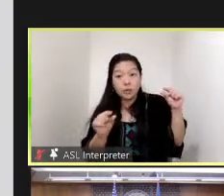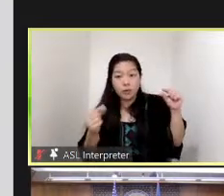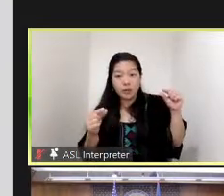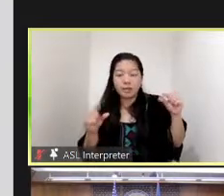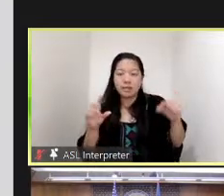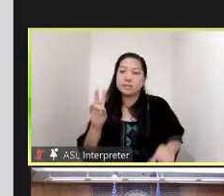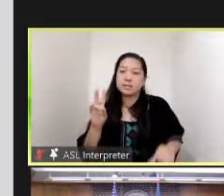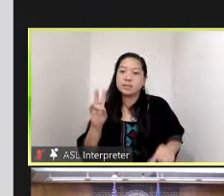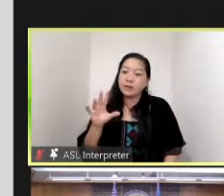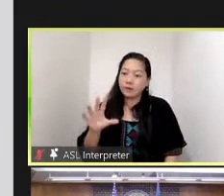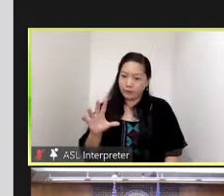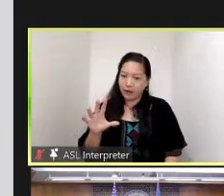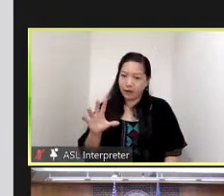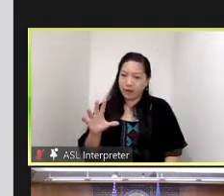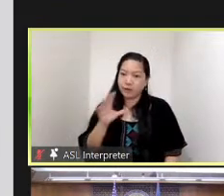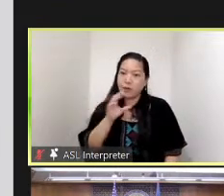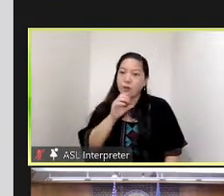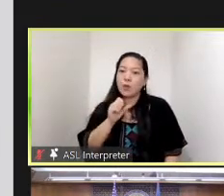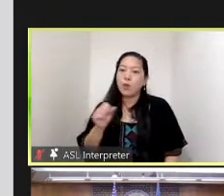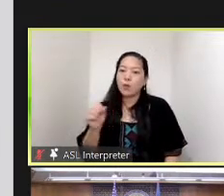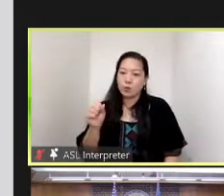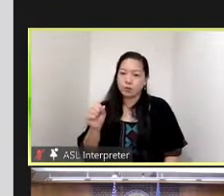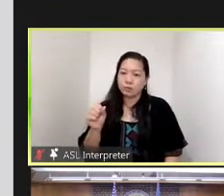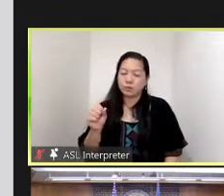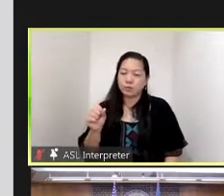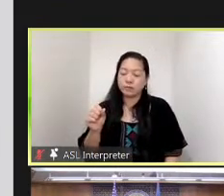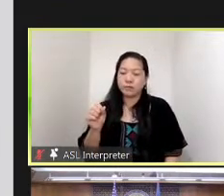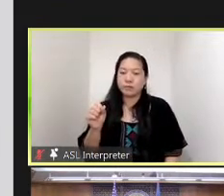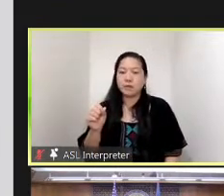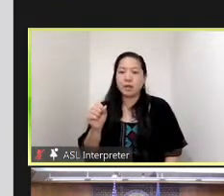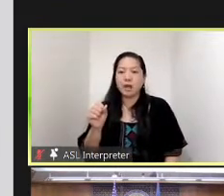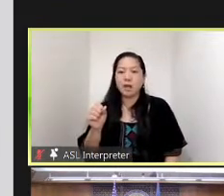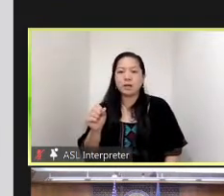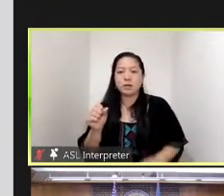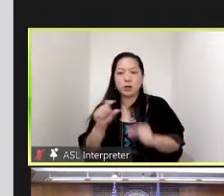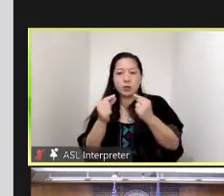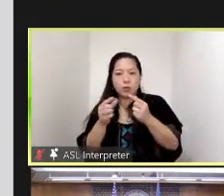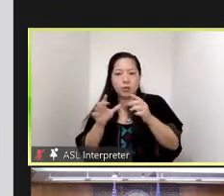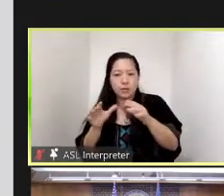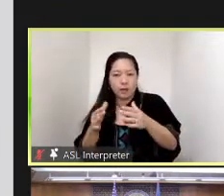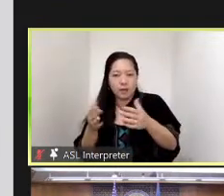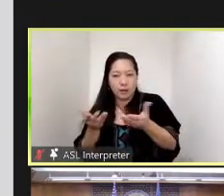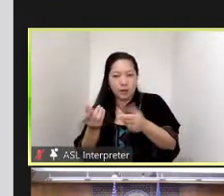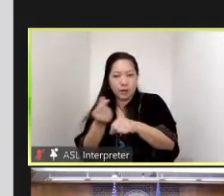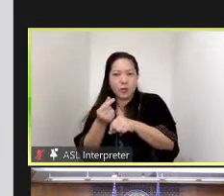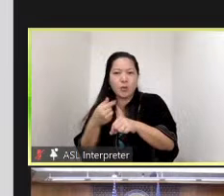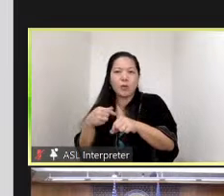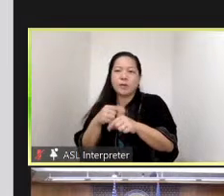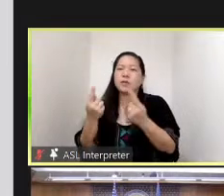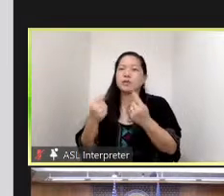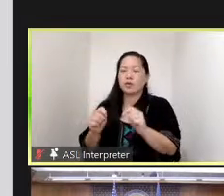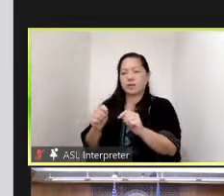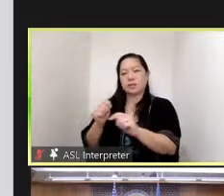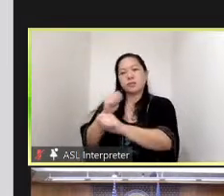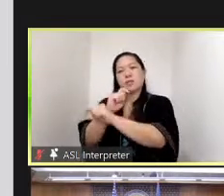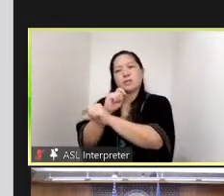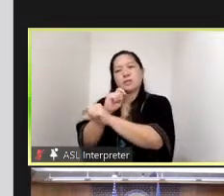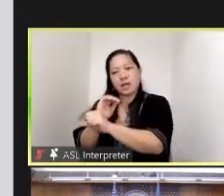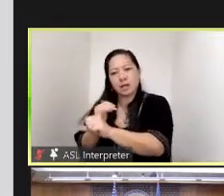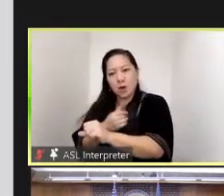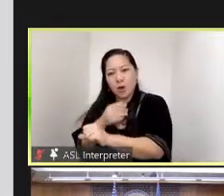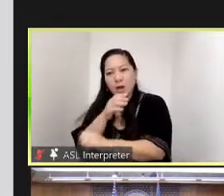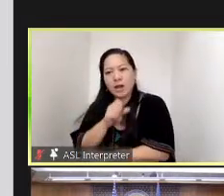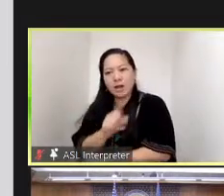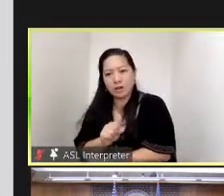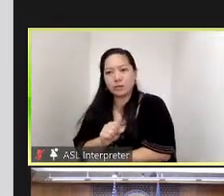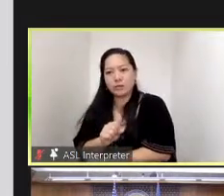older age group. Right? From the beginning of the pandemic, we have been trying to protect our vulnerable population, and looking as we move out